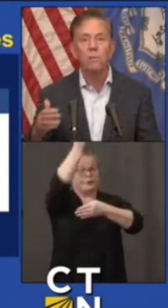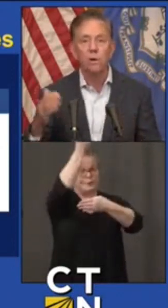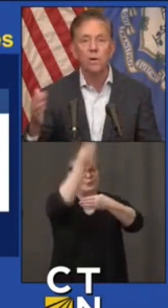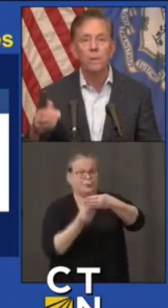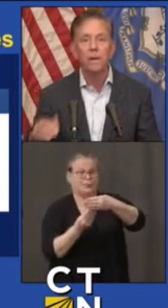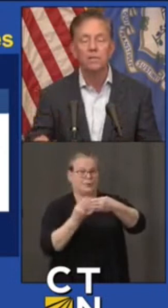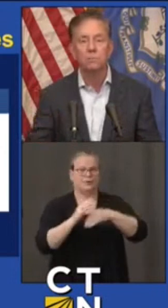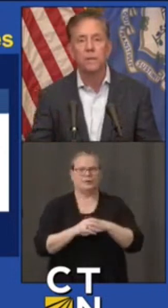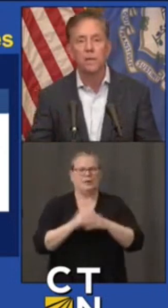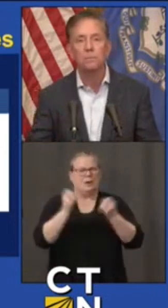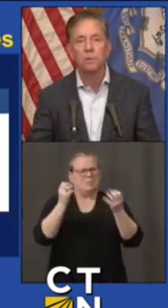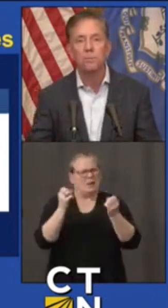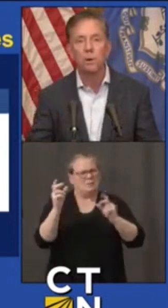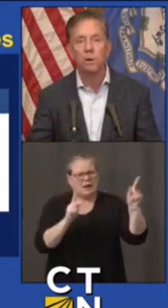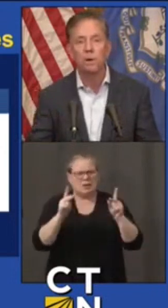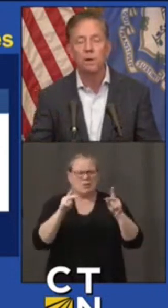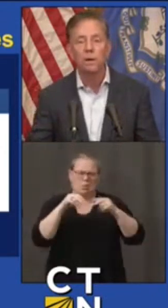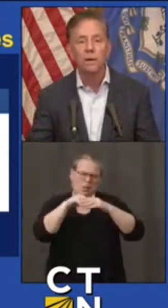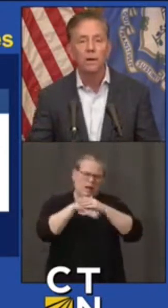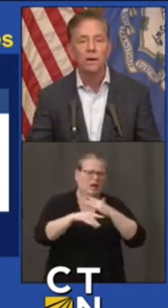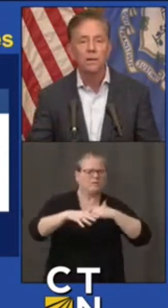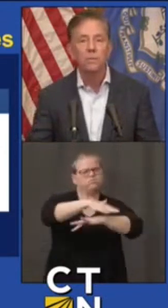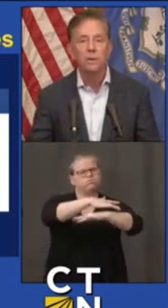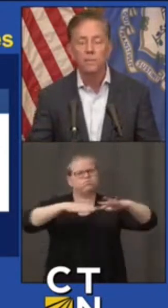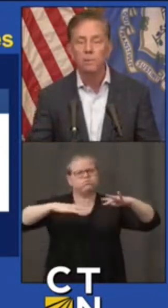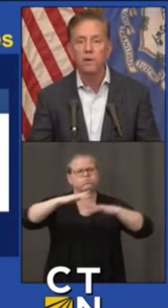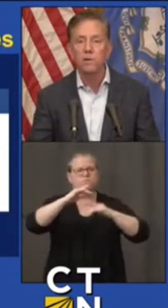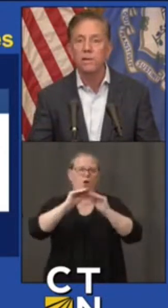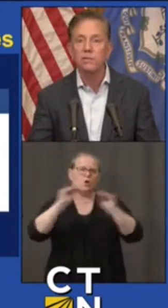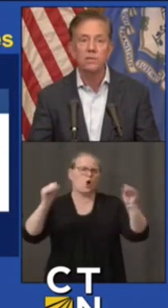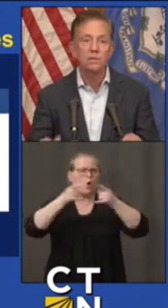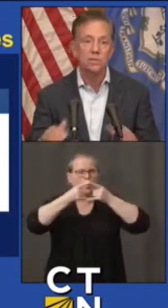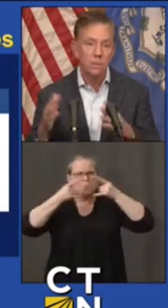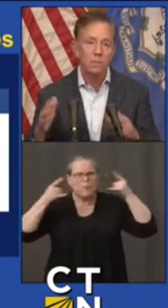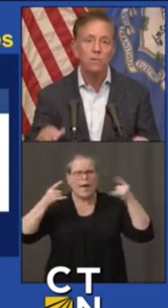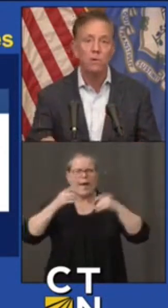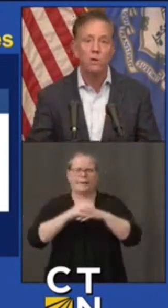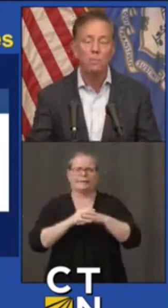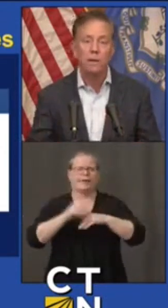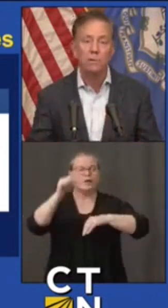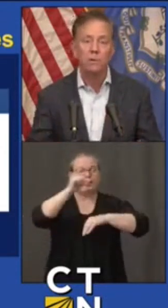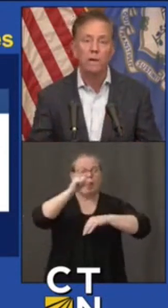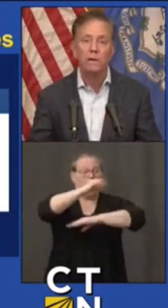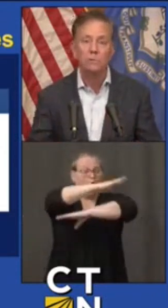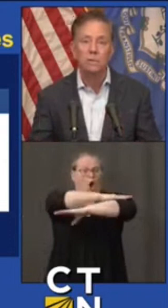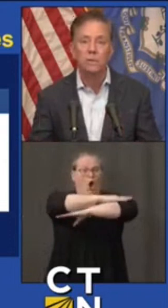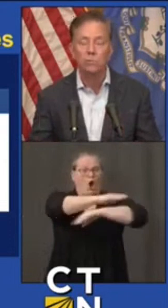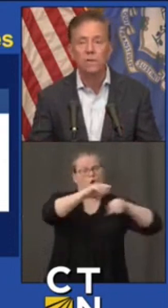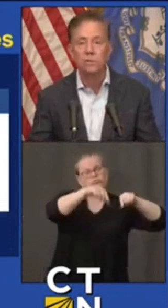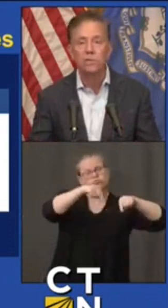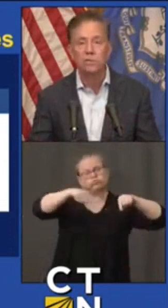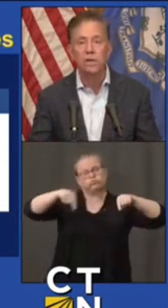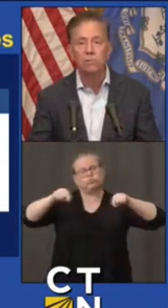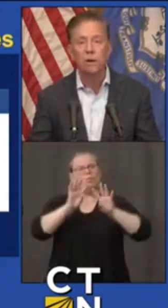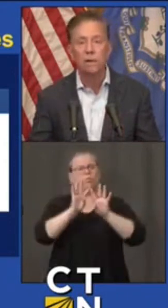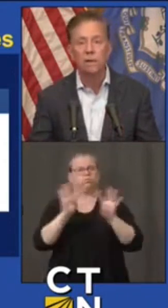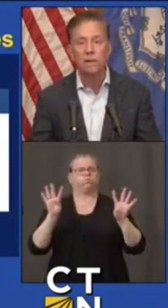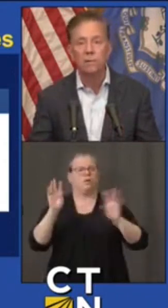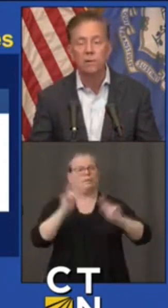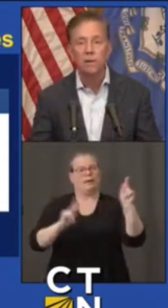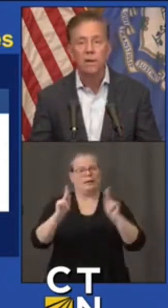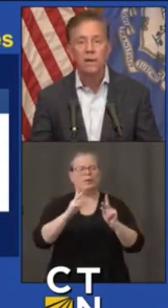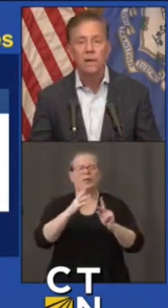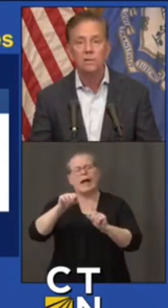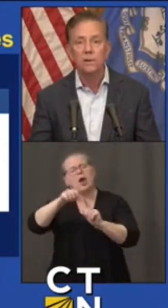not wearing a mask, belling up to the bar. There have been a couple of other incidents maybe you've heard about around the rest of the state right